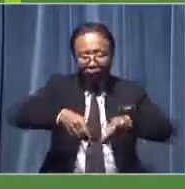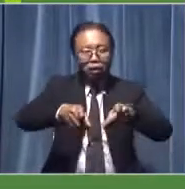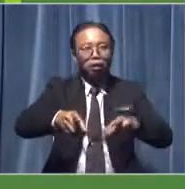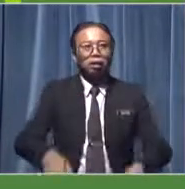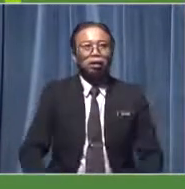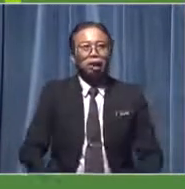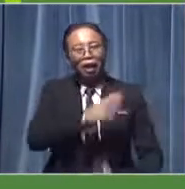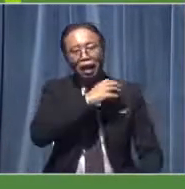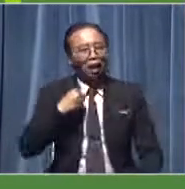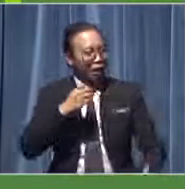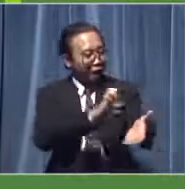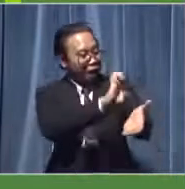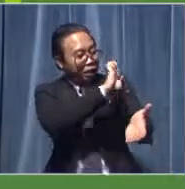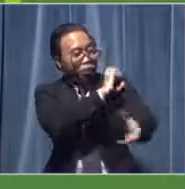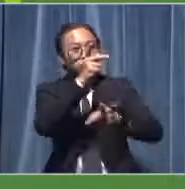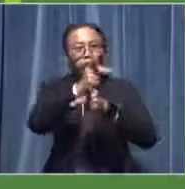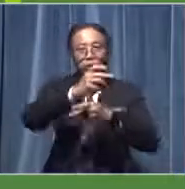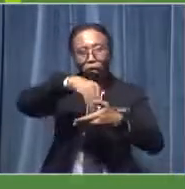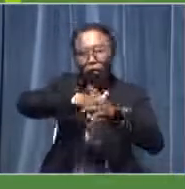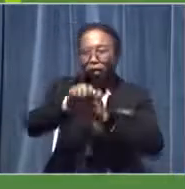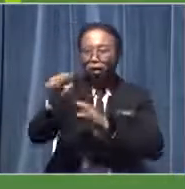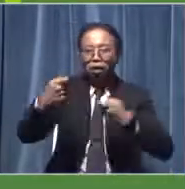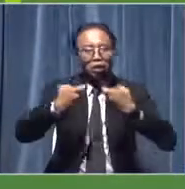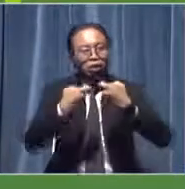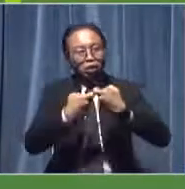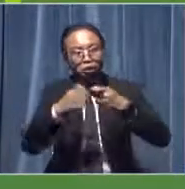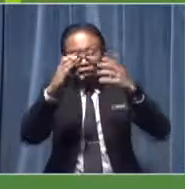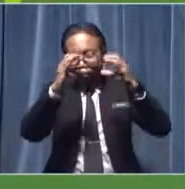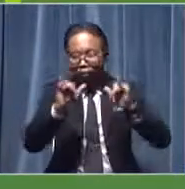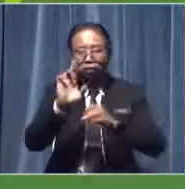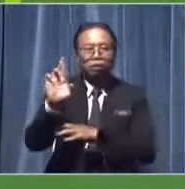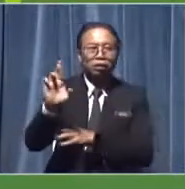and energy stored in a charged capacitor.